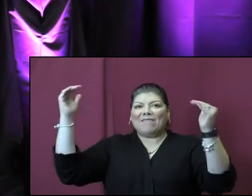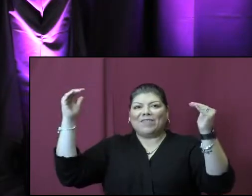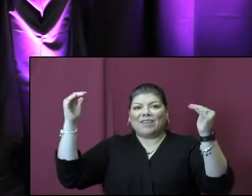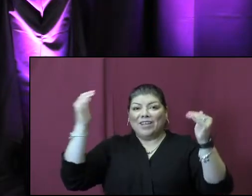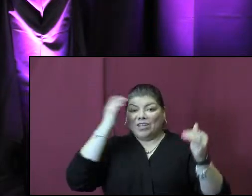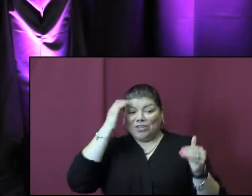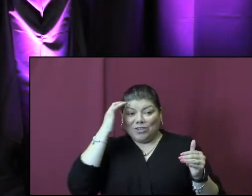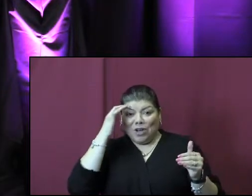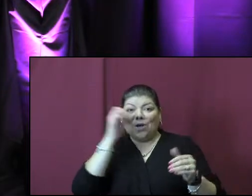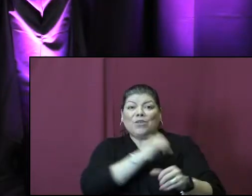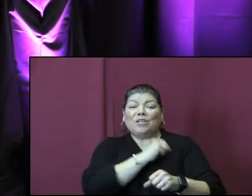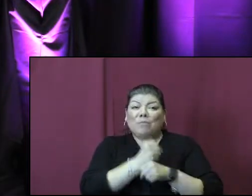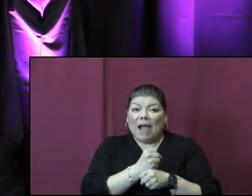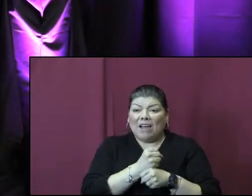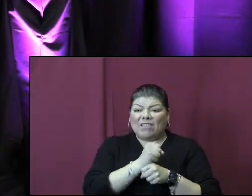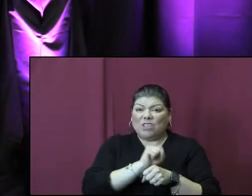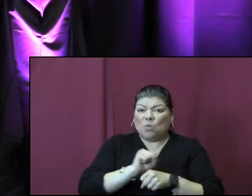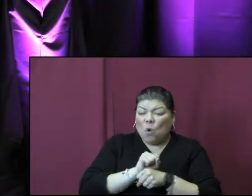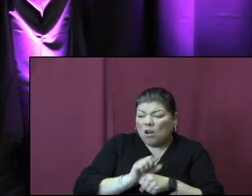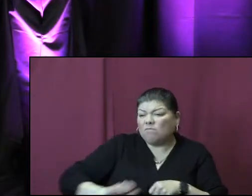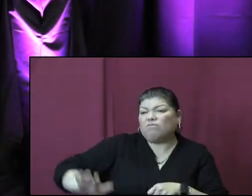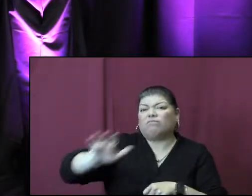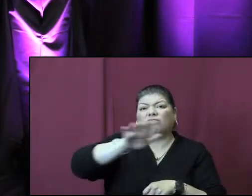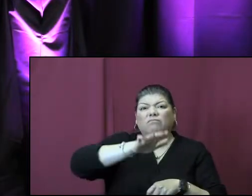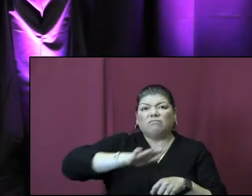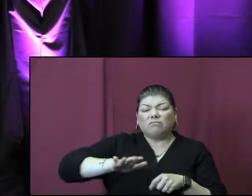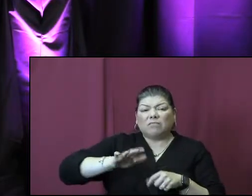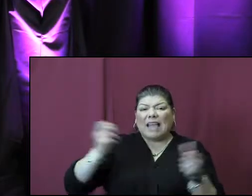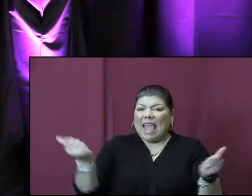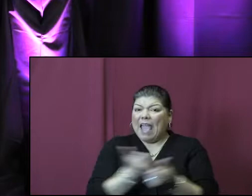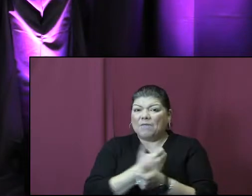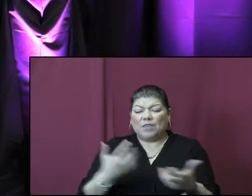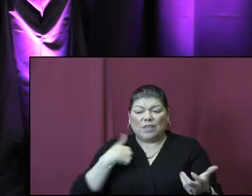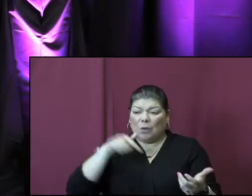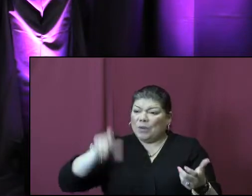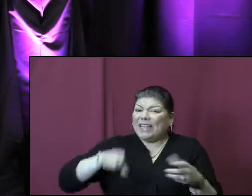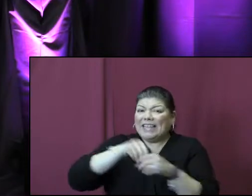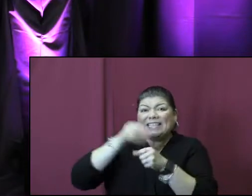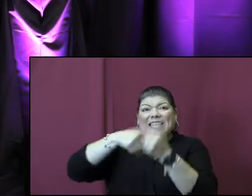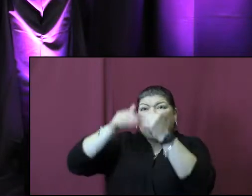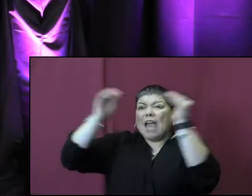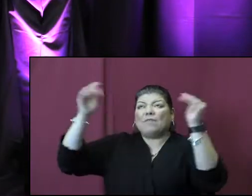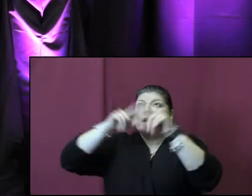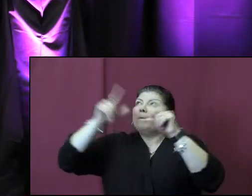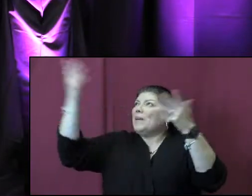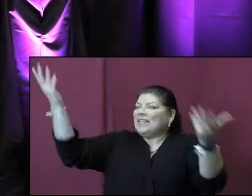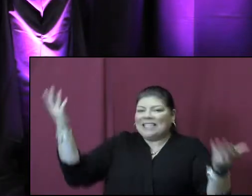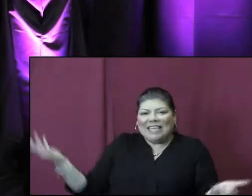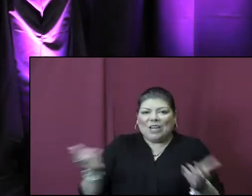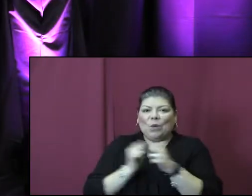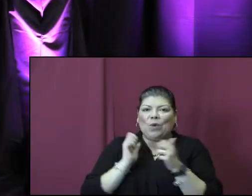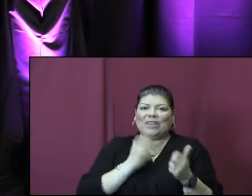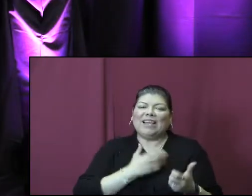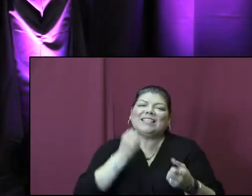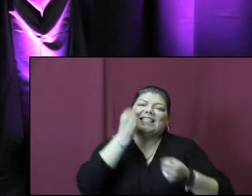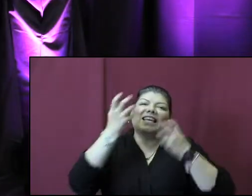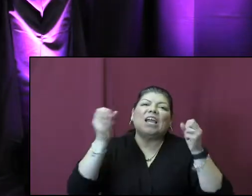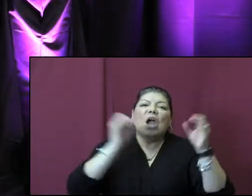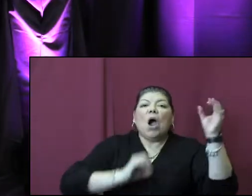You know, there's elders walking around. Everything that we need is in heaven, but he's right here. Come on and